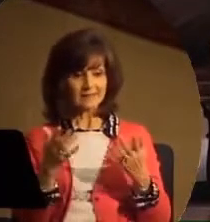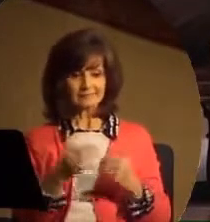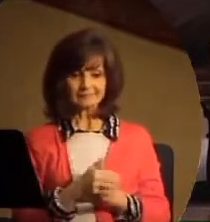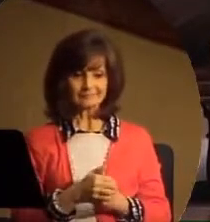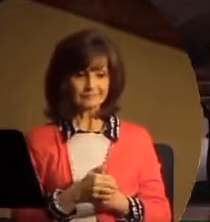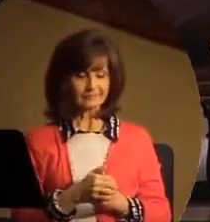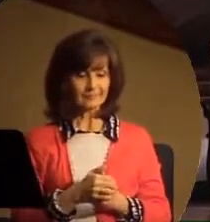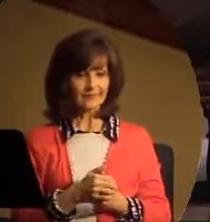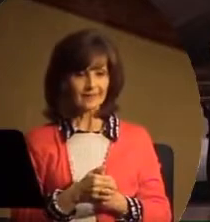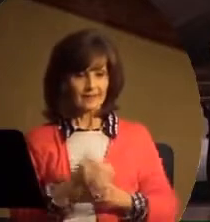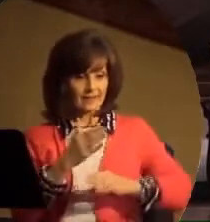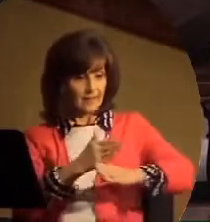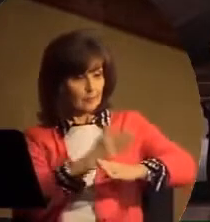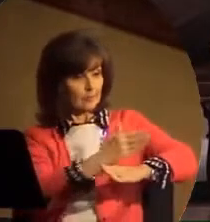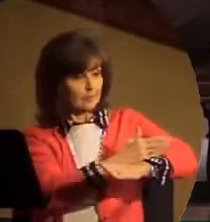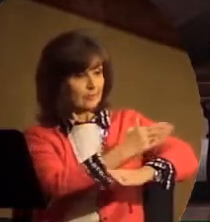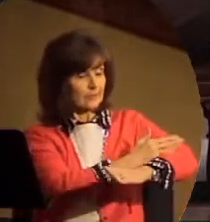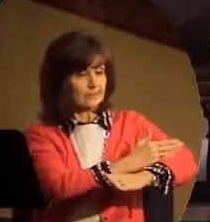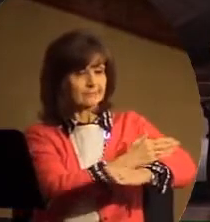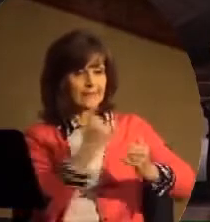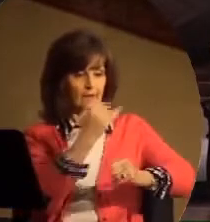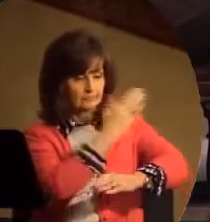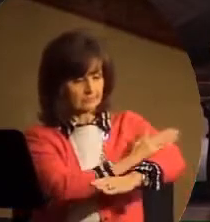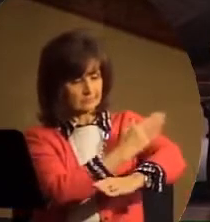We're getting the complete opposite